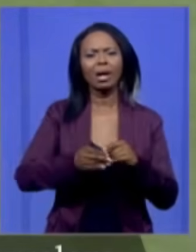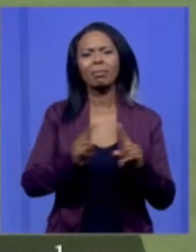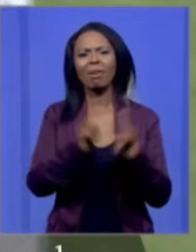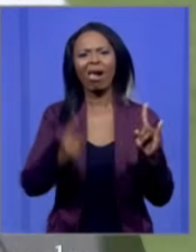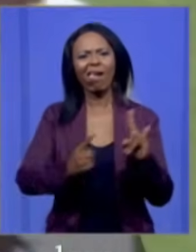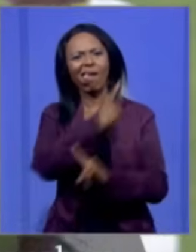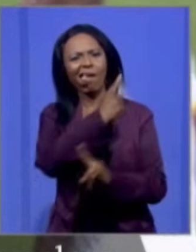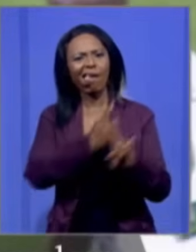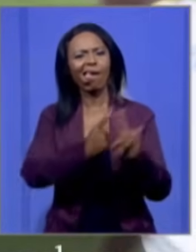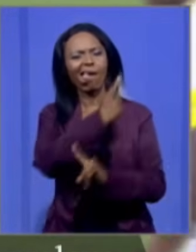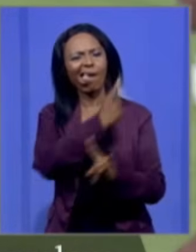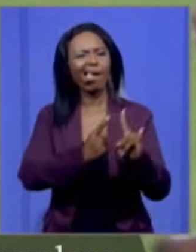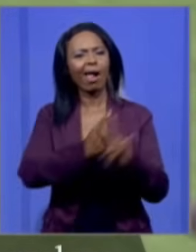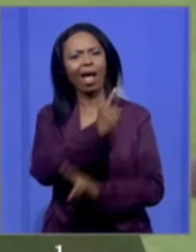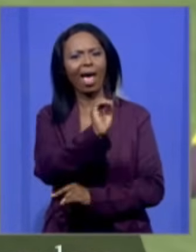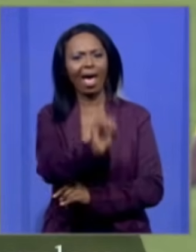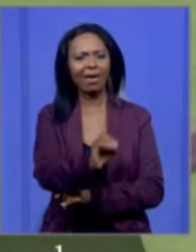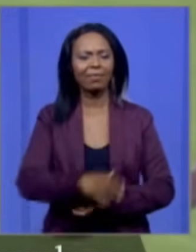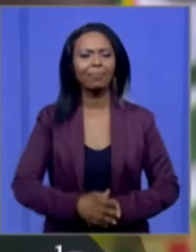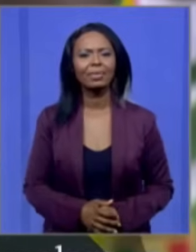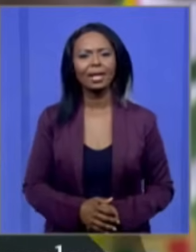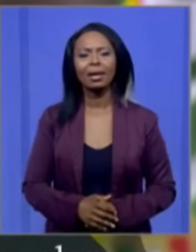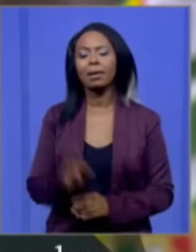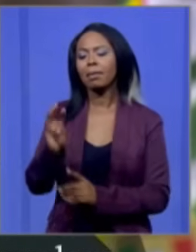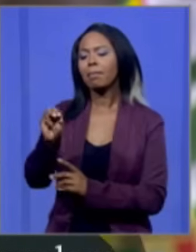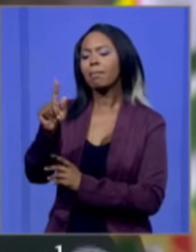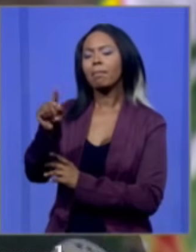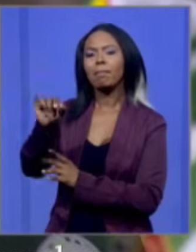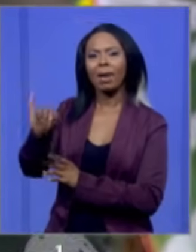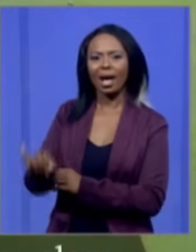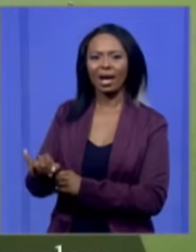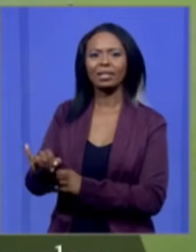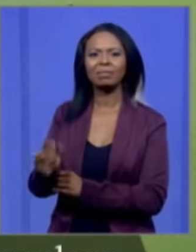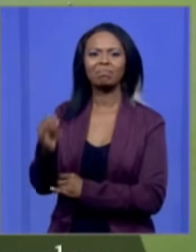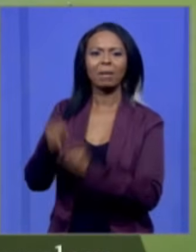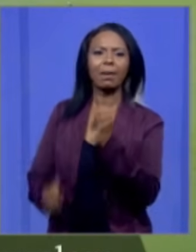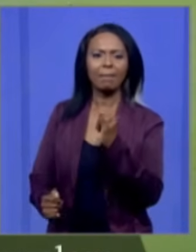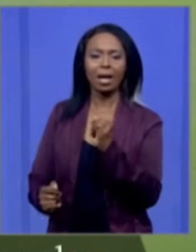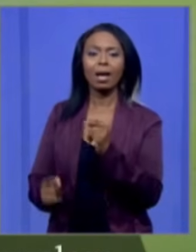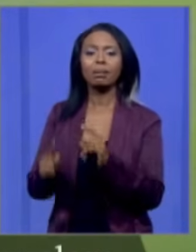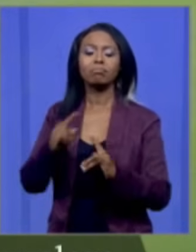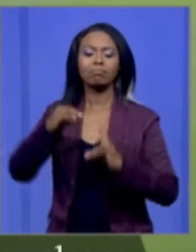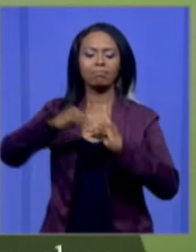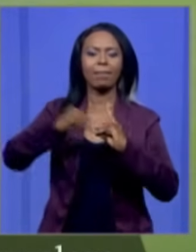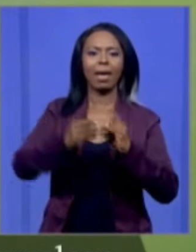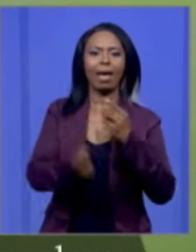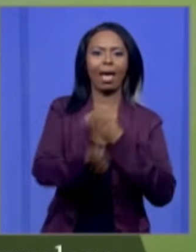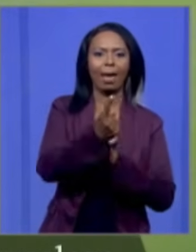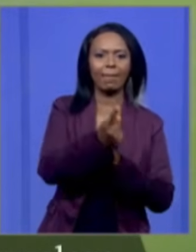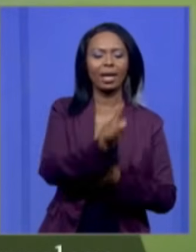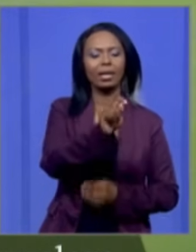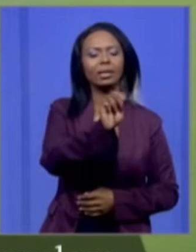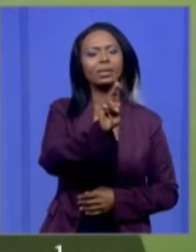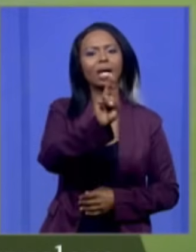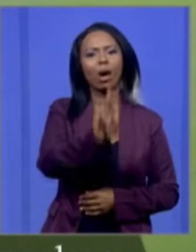ya go nweša. Go raloka magwagwa ga Mali go ile go a tlhola penalty. E fela Phesi Tau o ile a rulela.